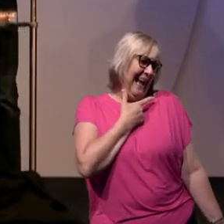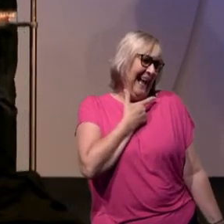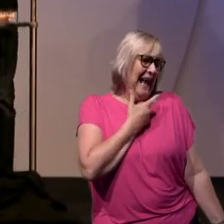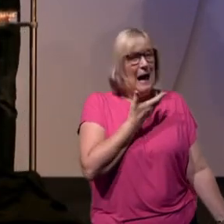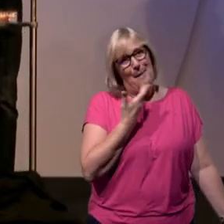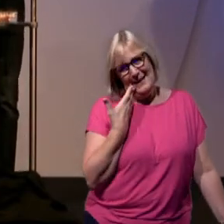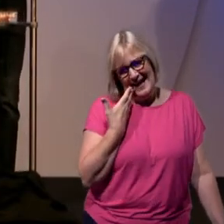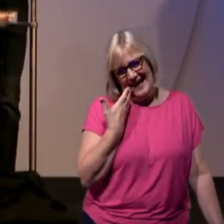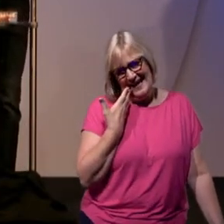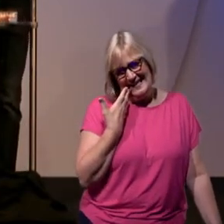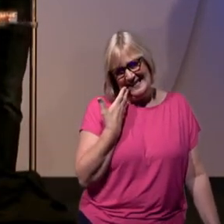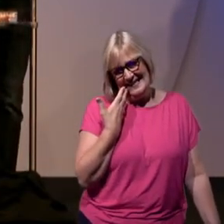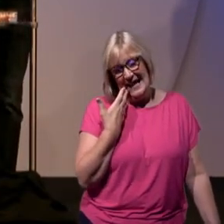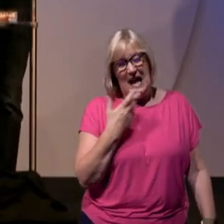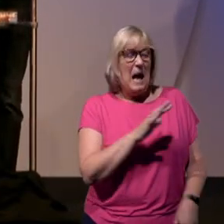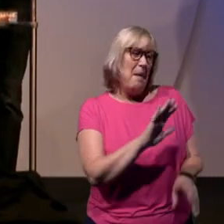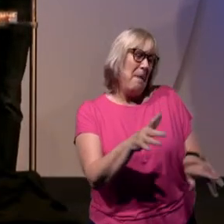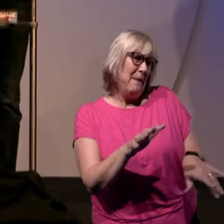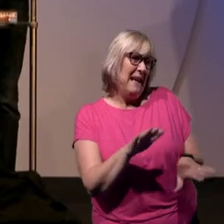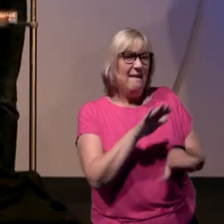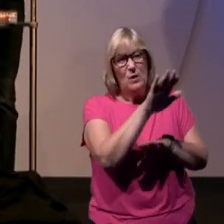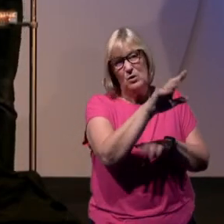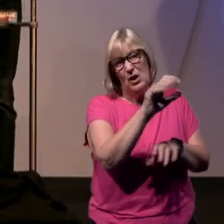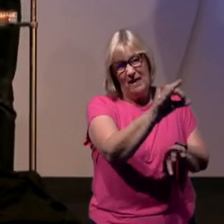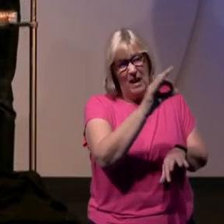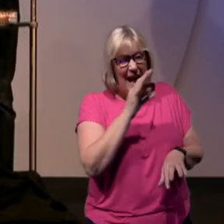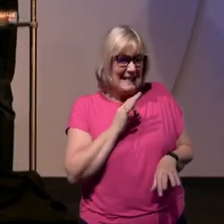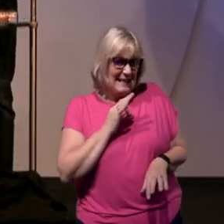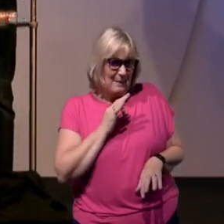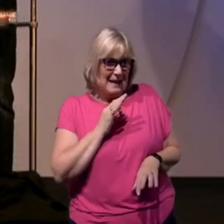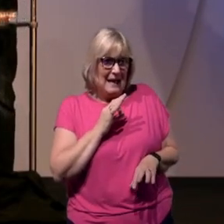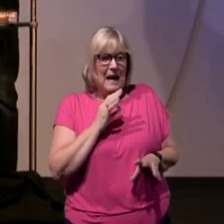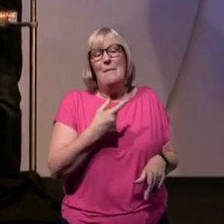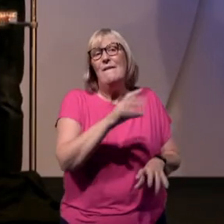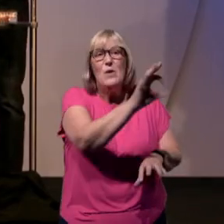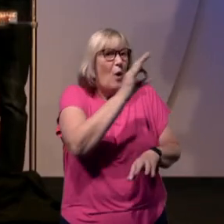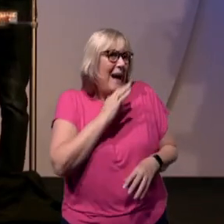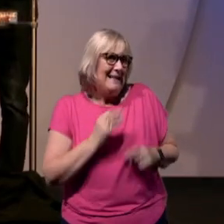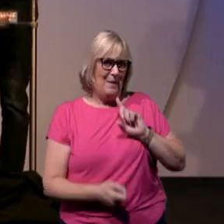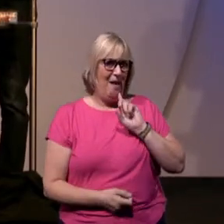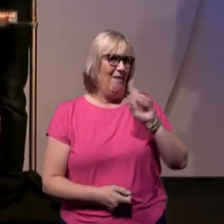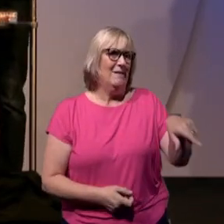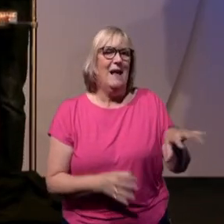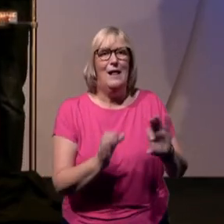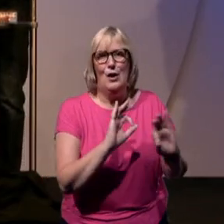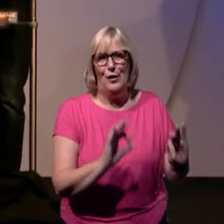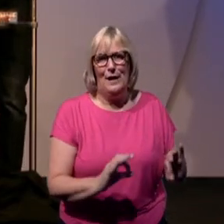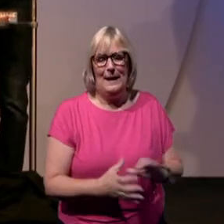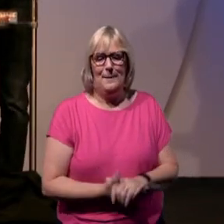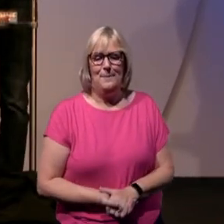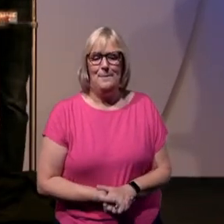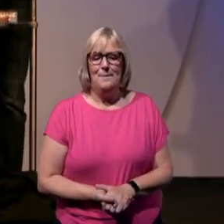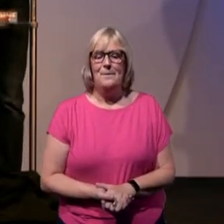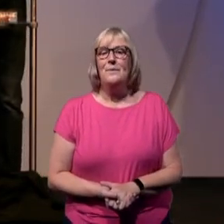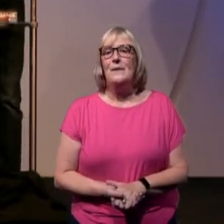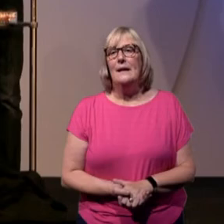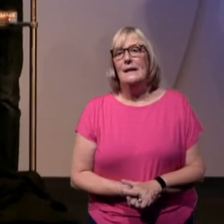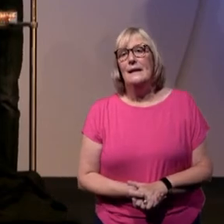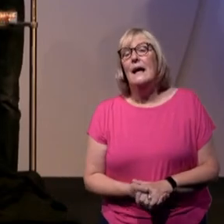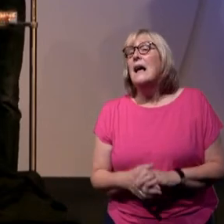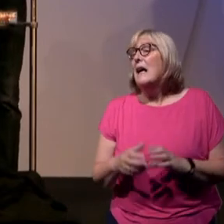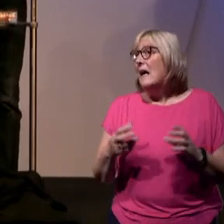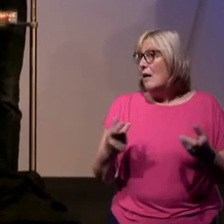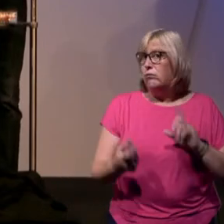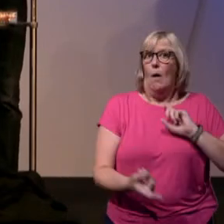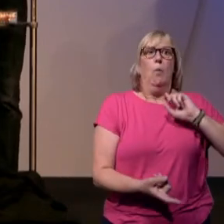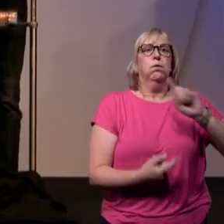work, and maybe someday someone might ask me something. Now look, don't mishear me. Being slow to speak can be a good